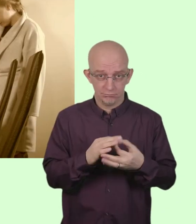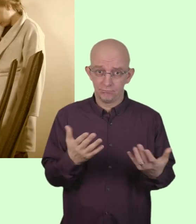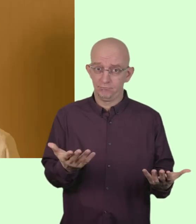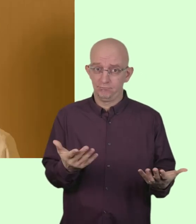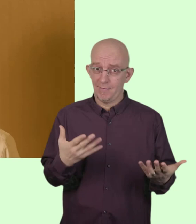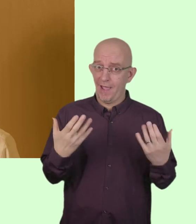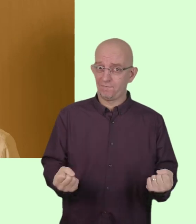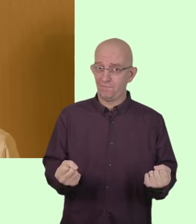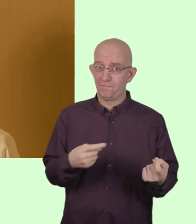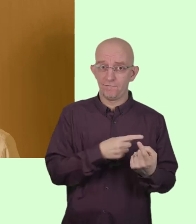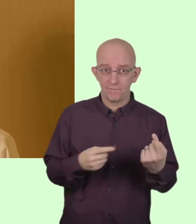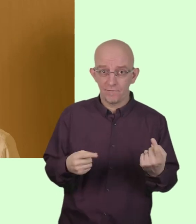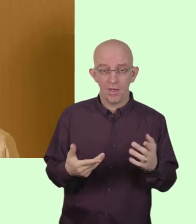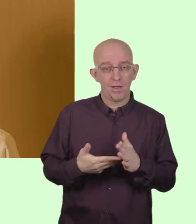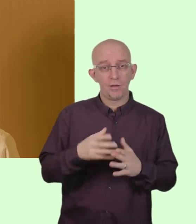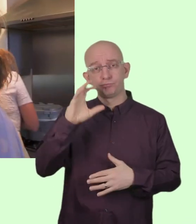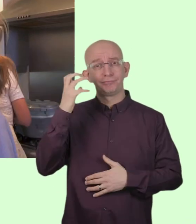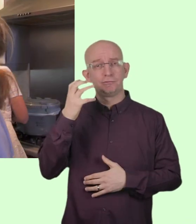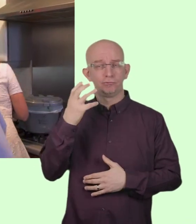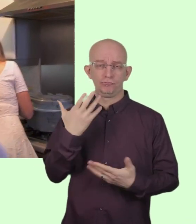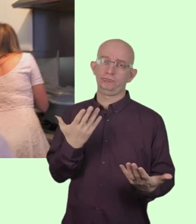teamwork, even a Prince Charming.